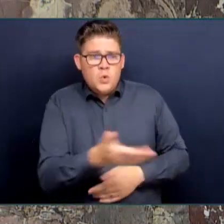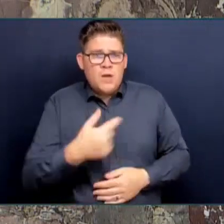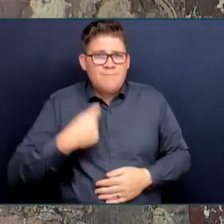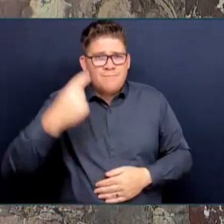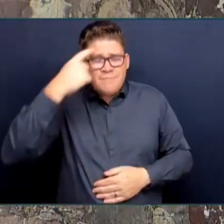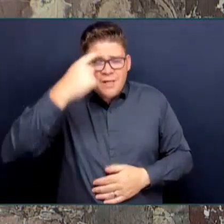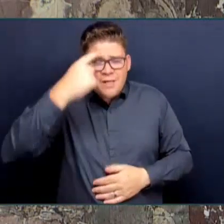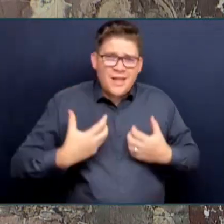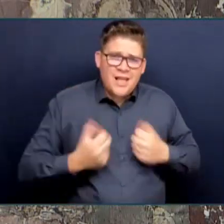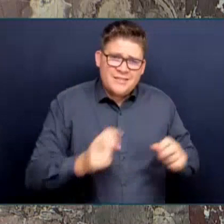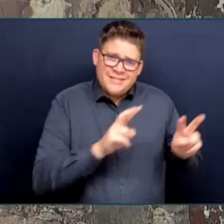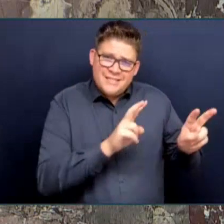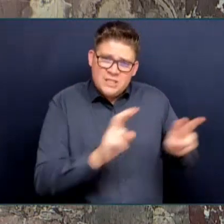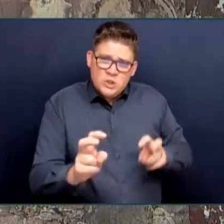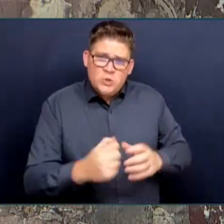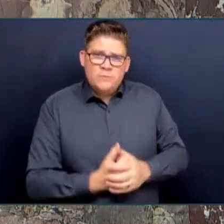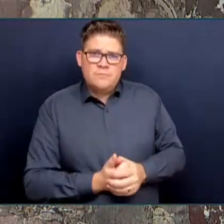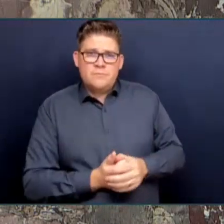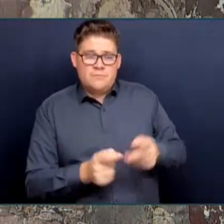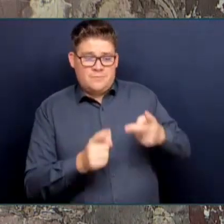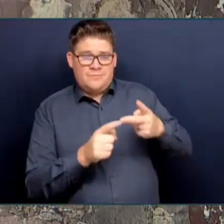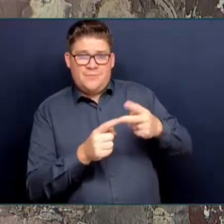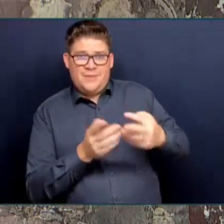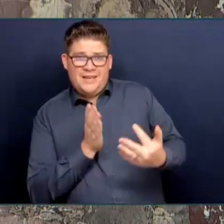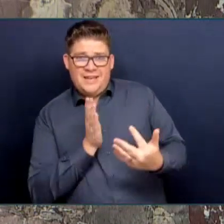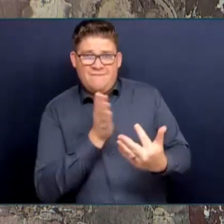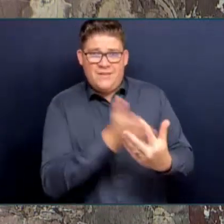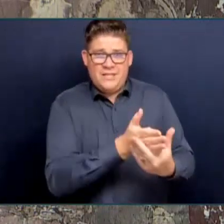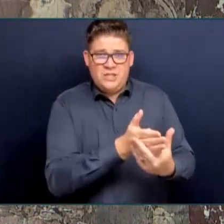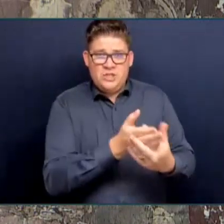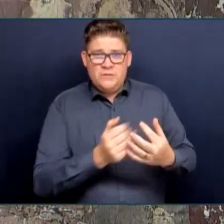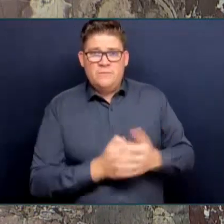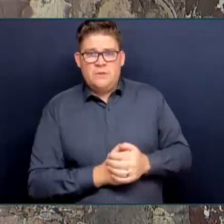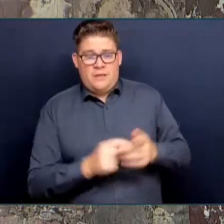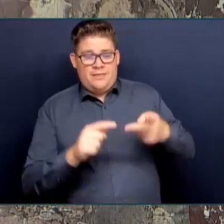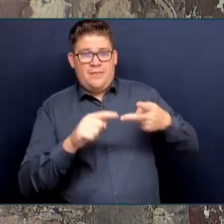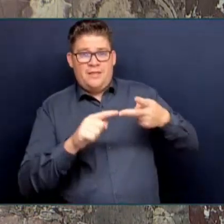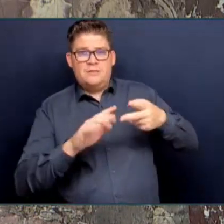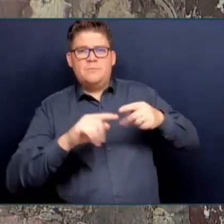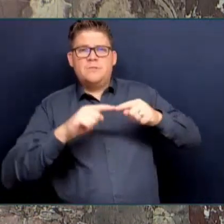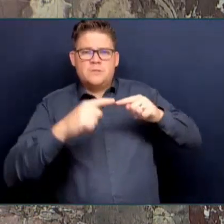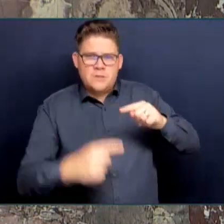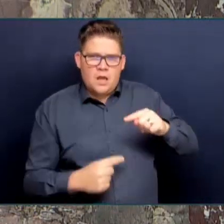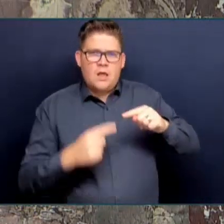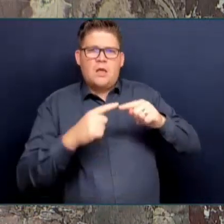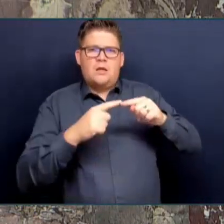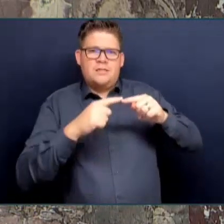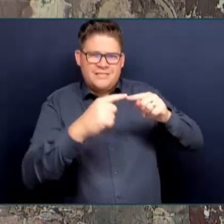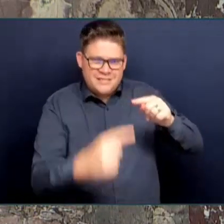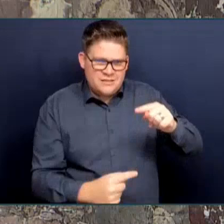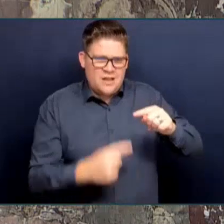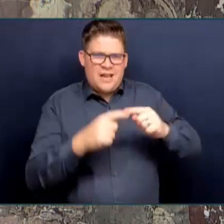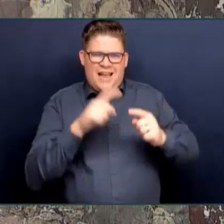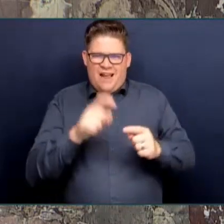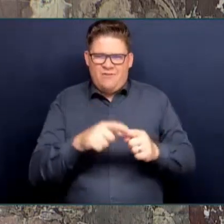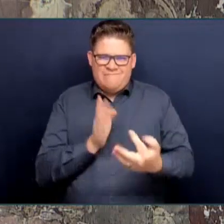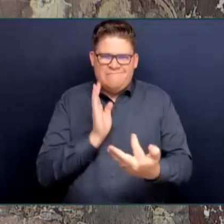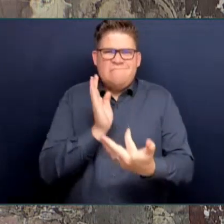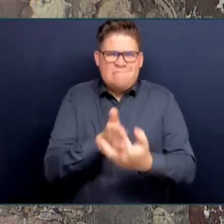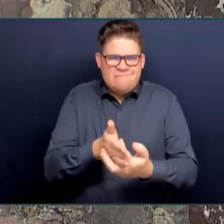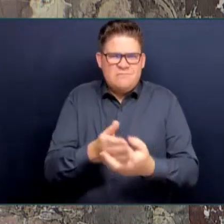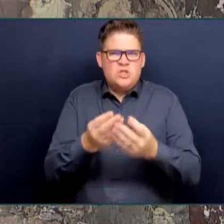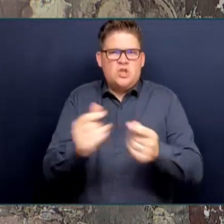also support for police, integrated teams of police, prosecutors, and probation workers to address offenders in our